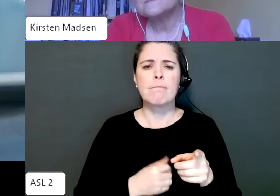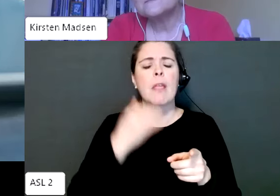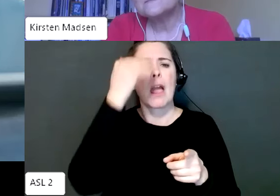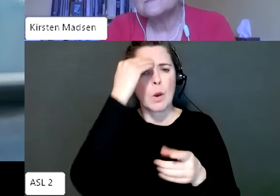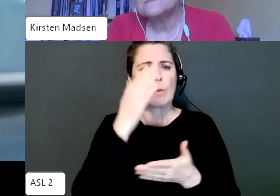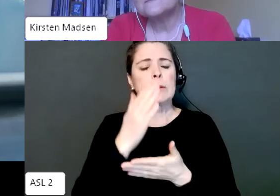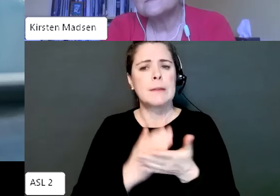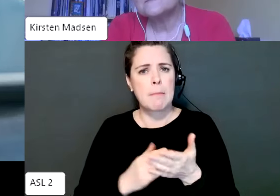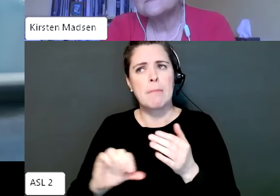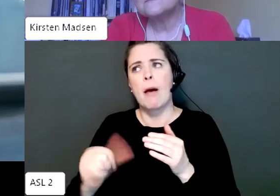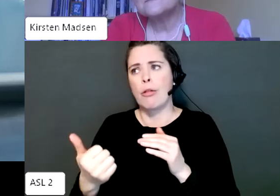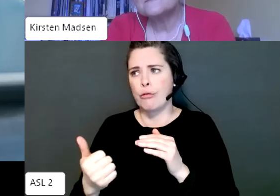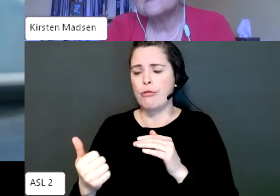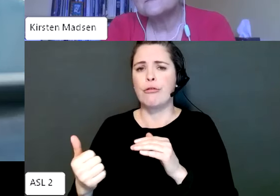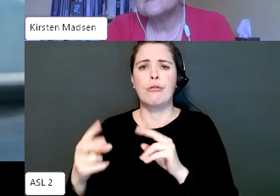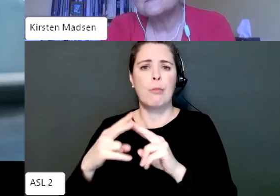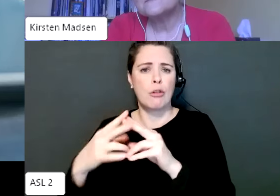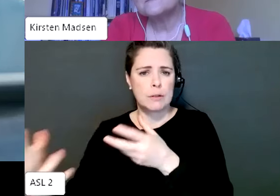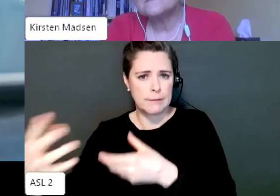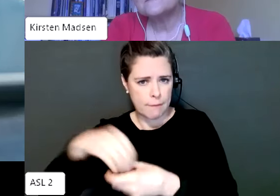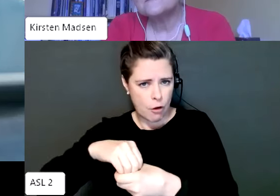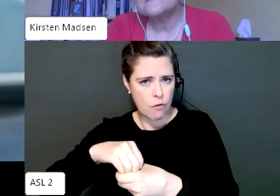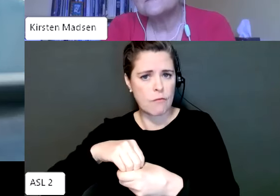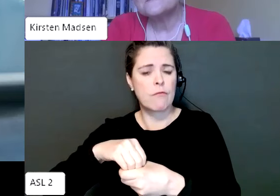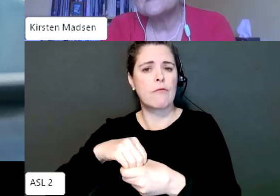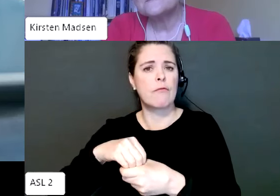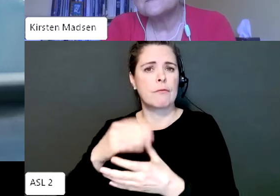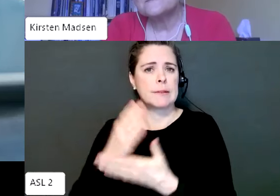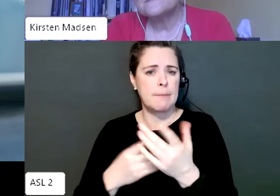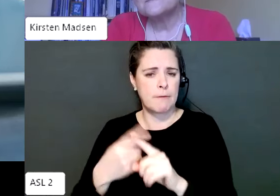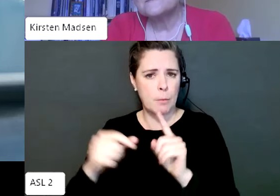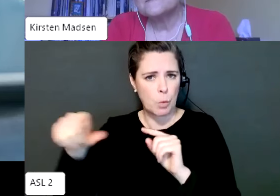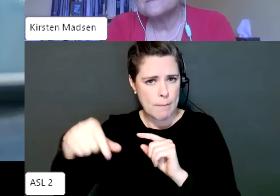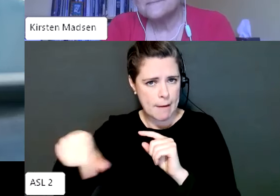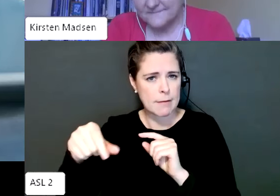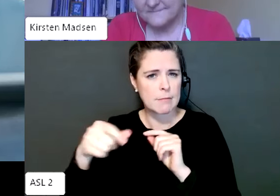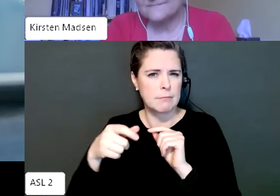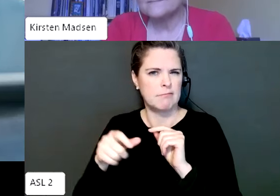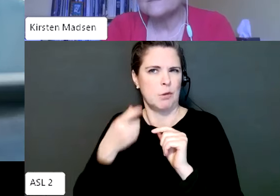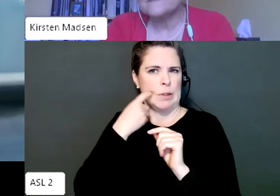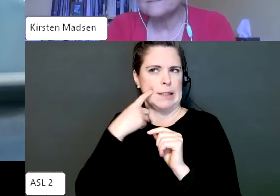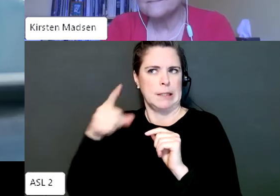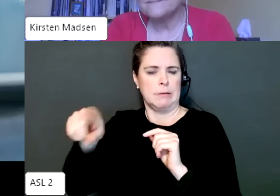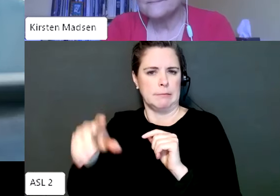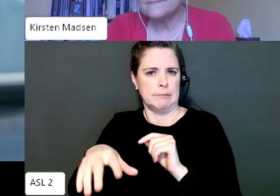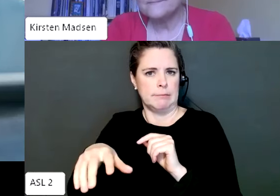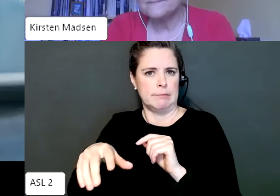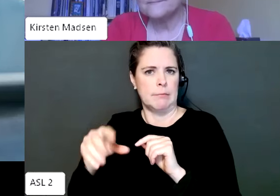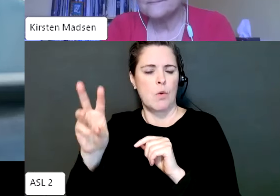Roxanne from Quebec who's joining us, who also been doing, we just had them recently do a webinar on their gift